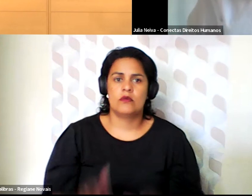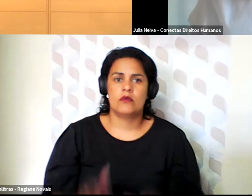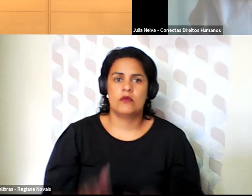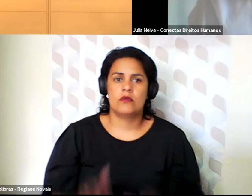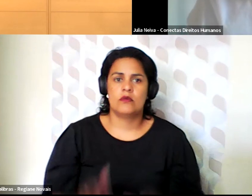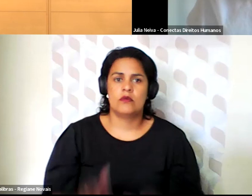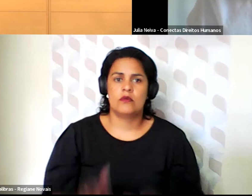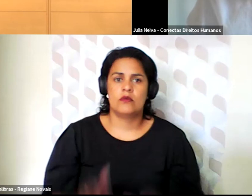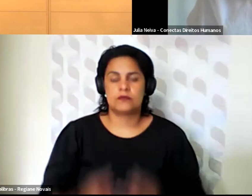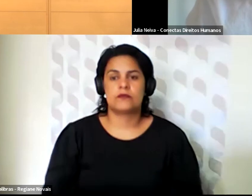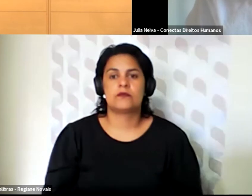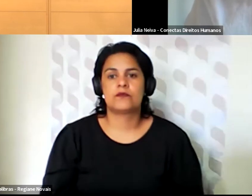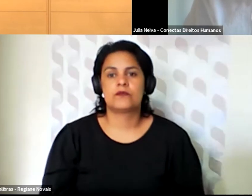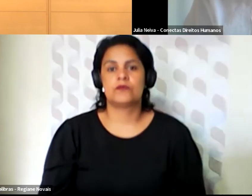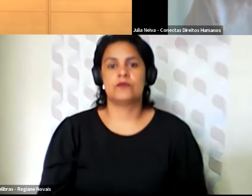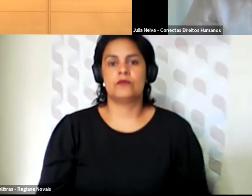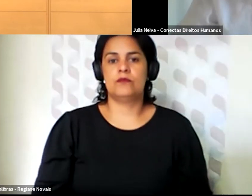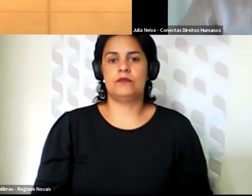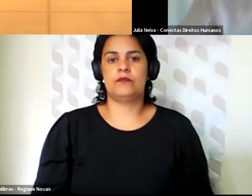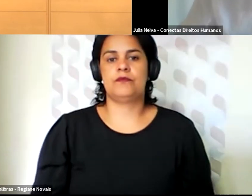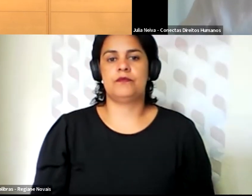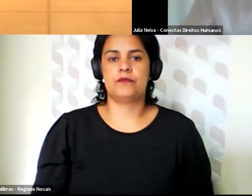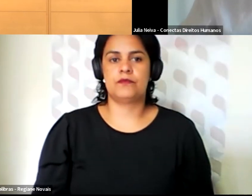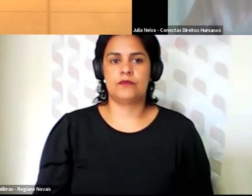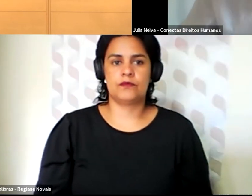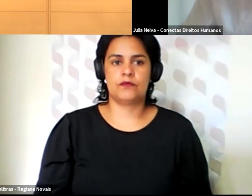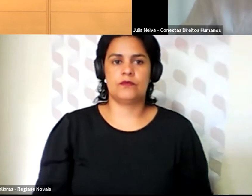Thank you very much, Andreas. And,